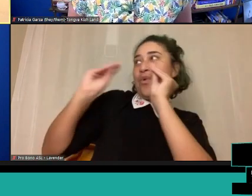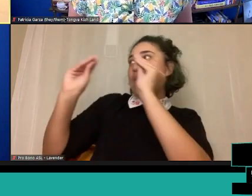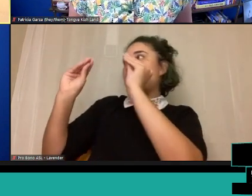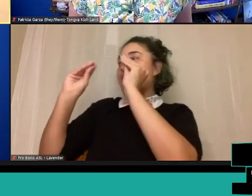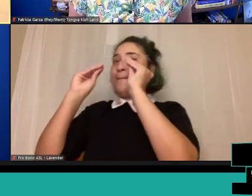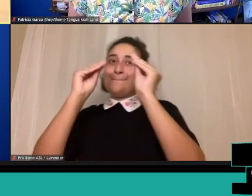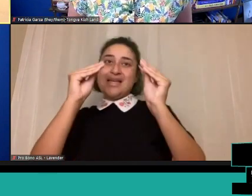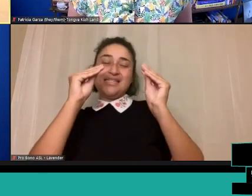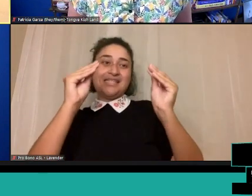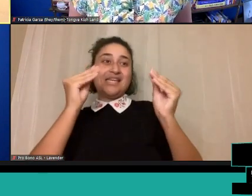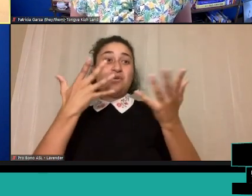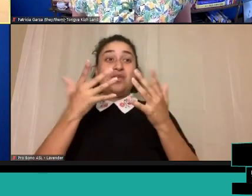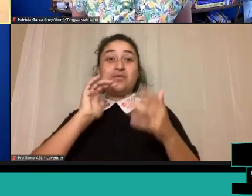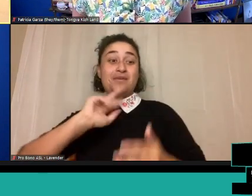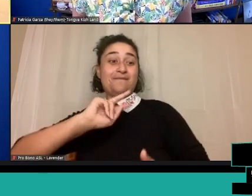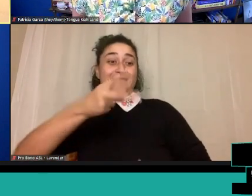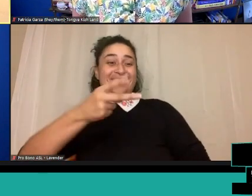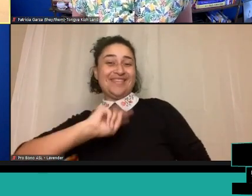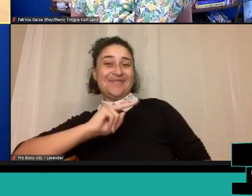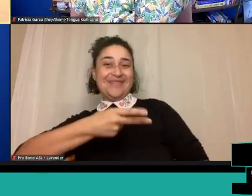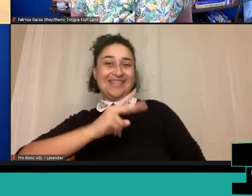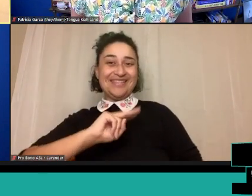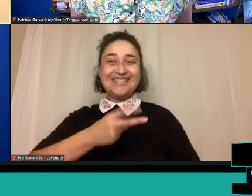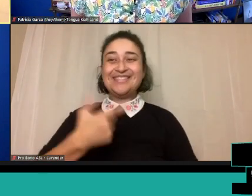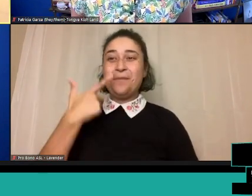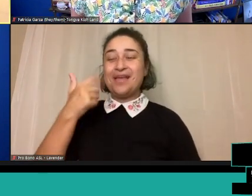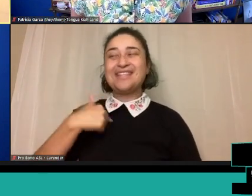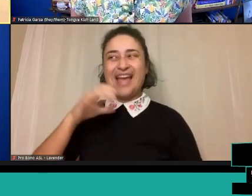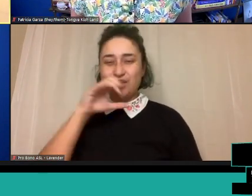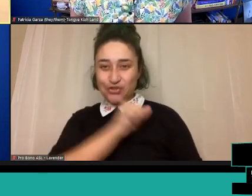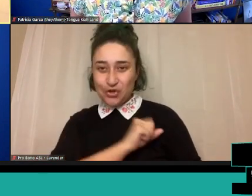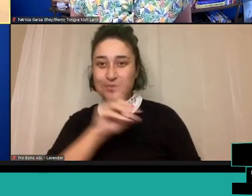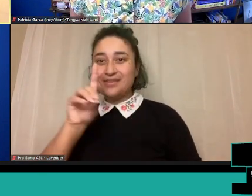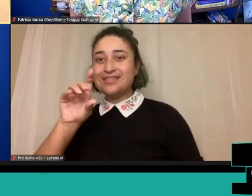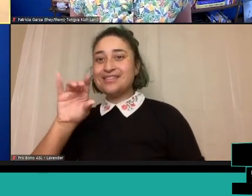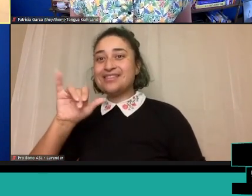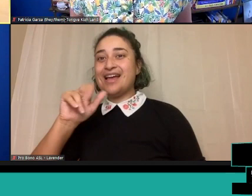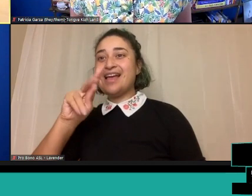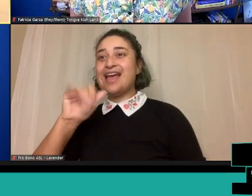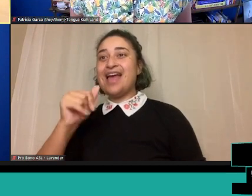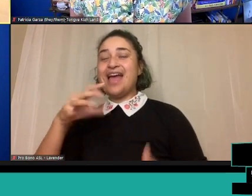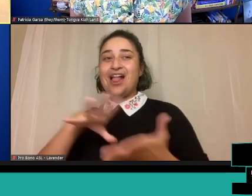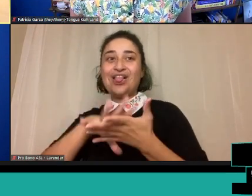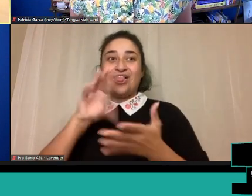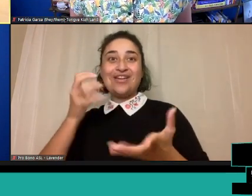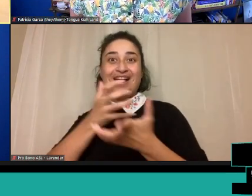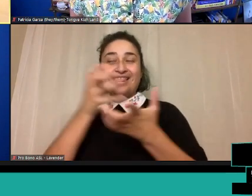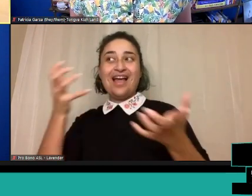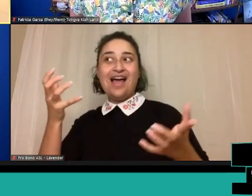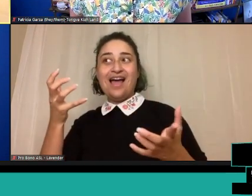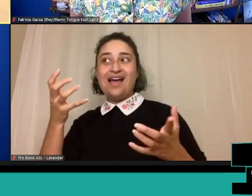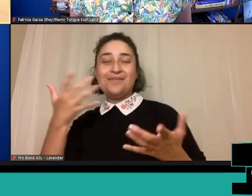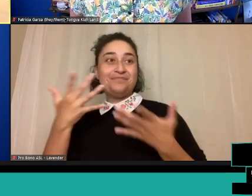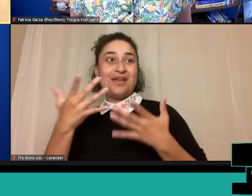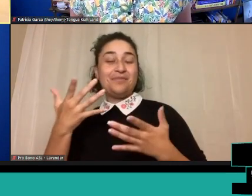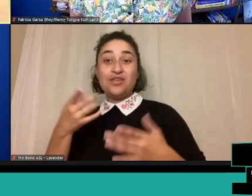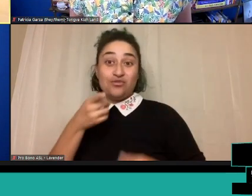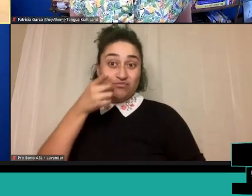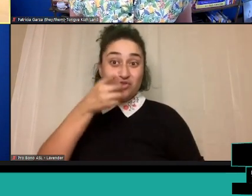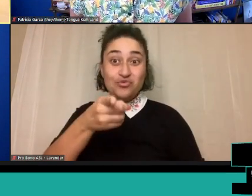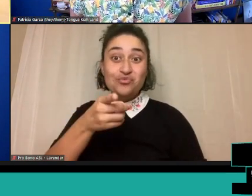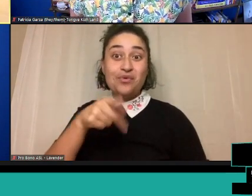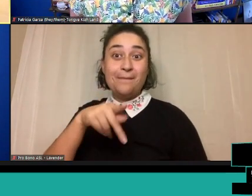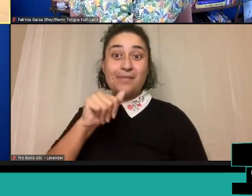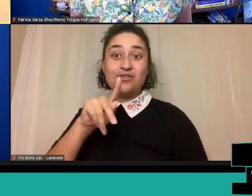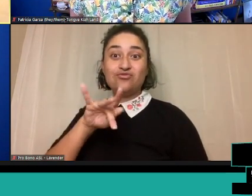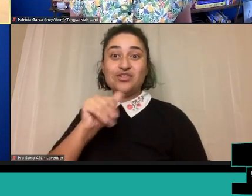been some slippage, because I assume that Diane learned a lot from you. You know, maybe sometimes you were the mentor to